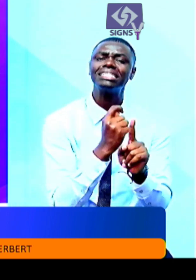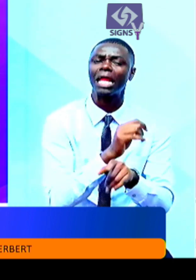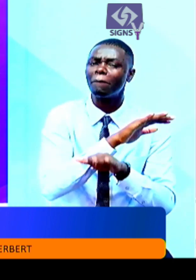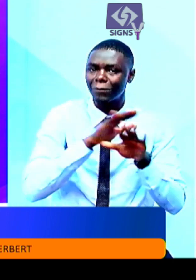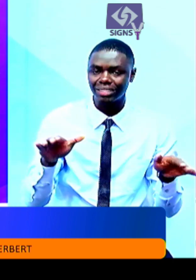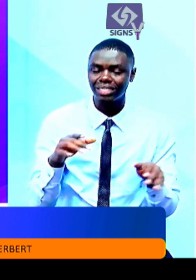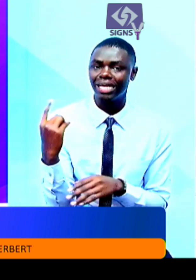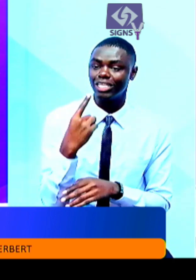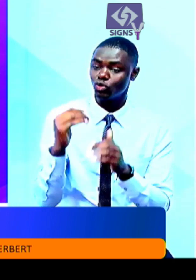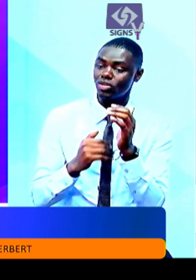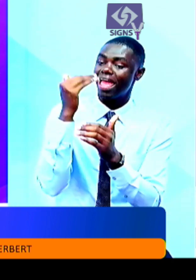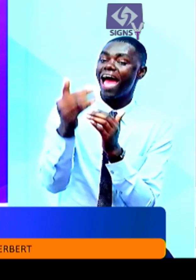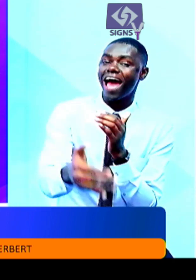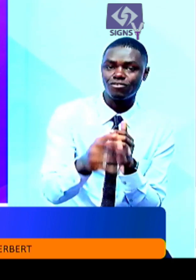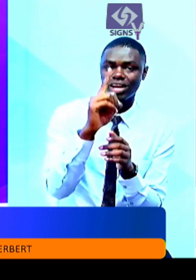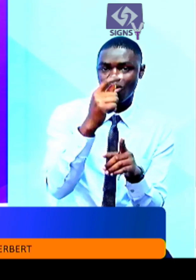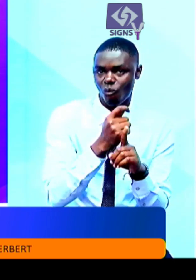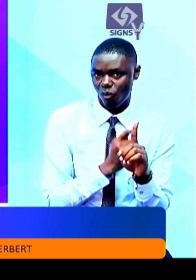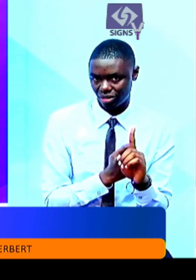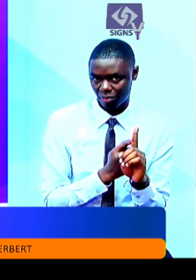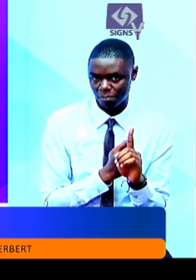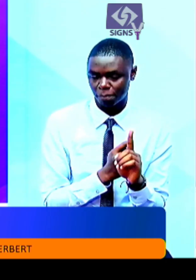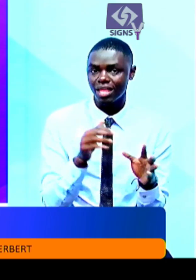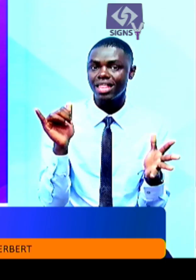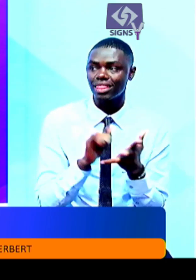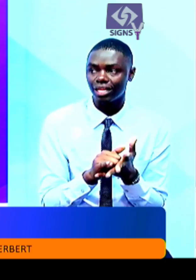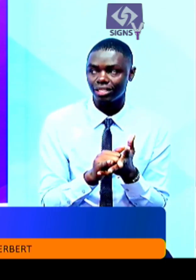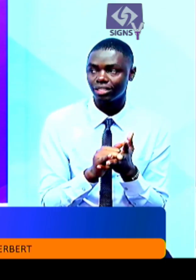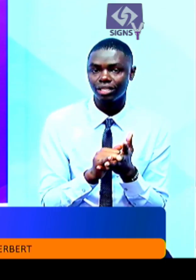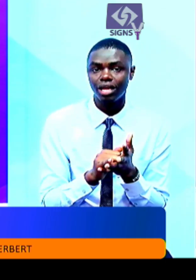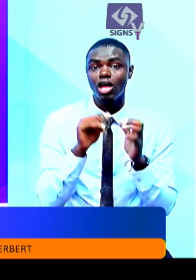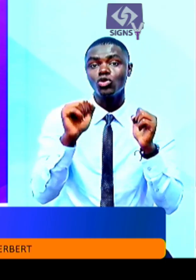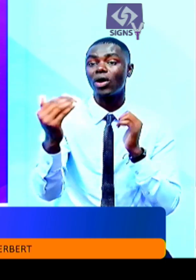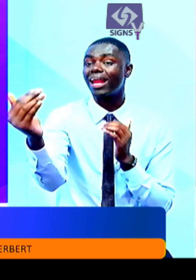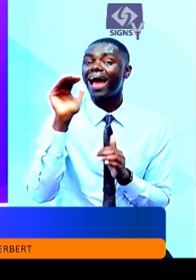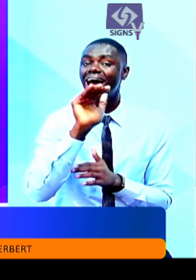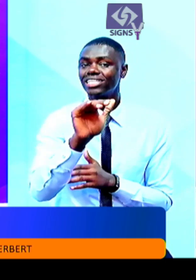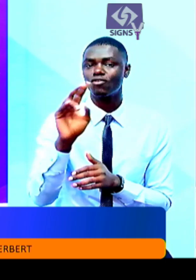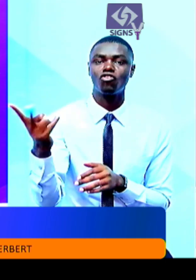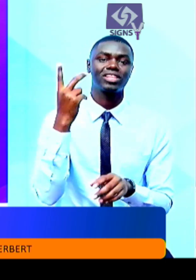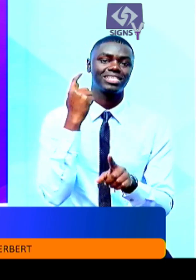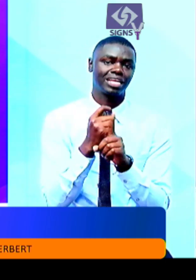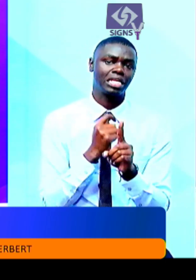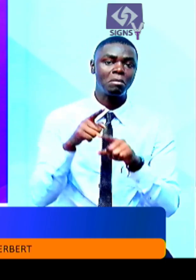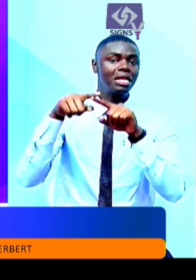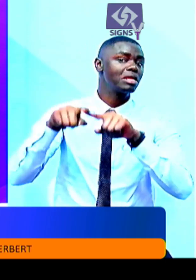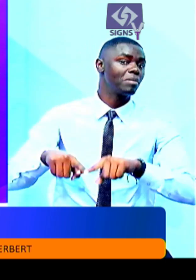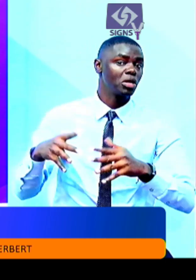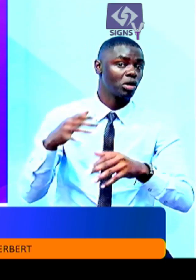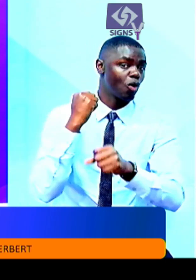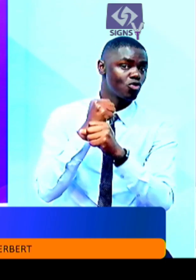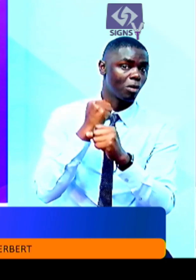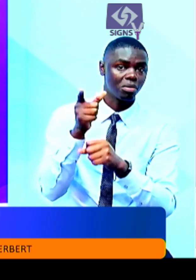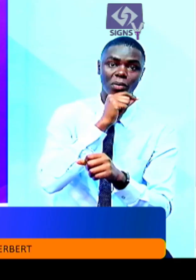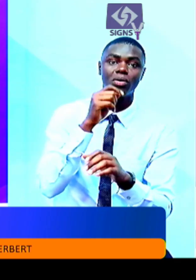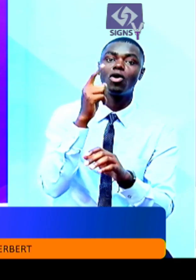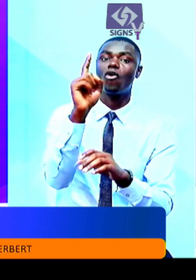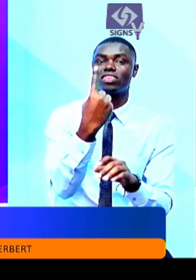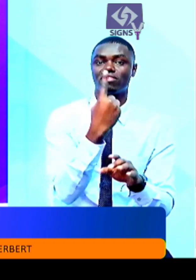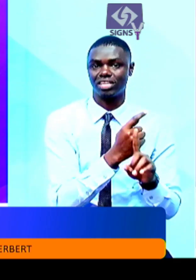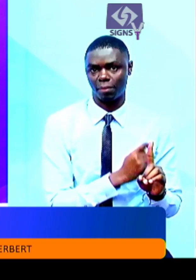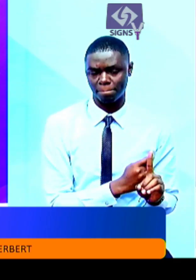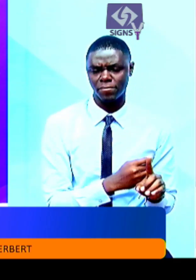it's only after that one term that people decide. You can ask for a second term, depending on how you perform with the first term.